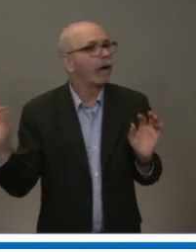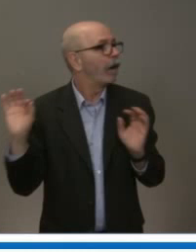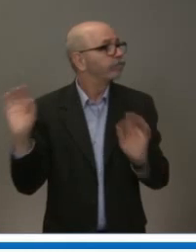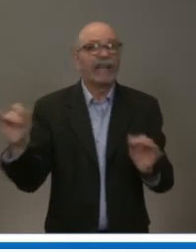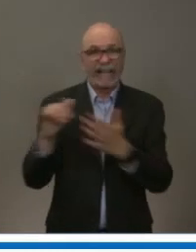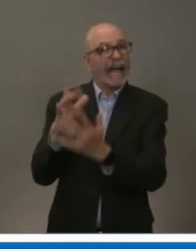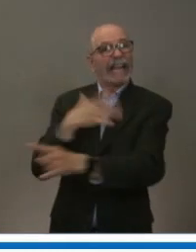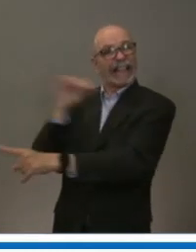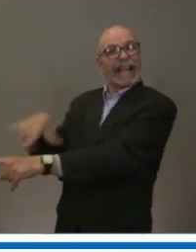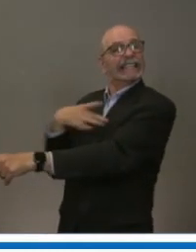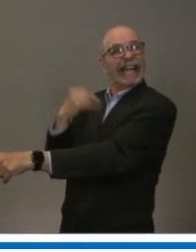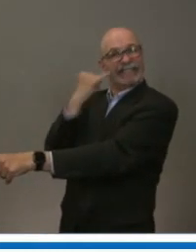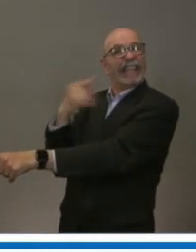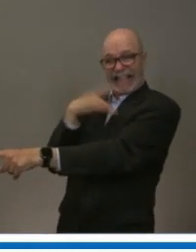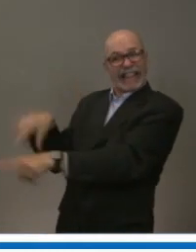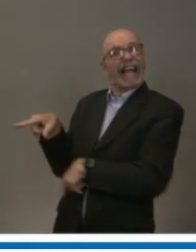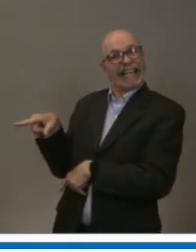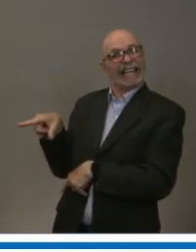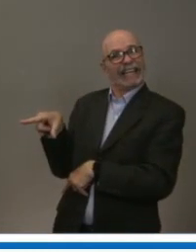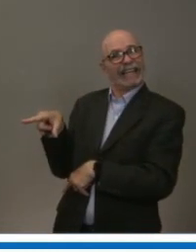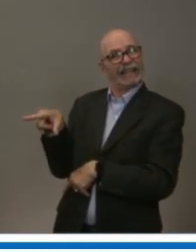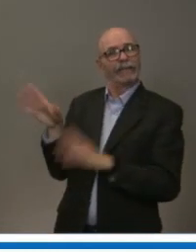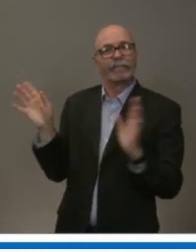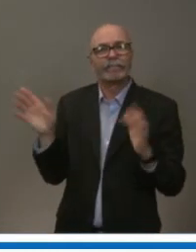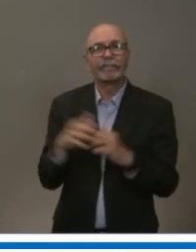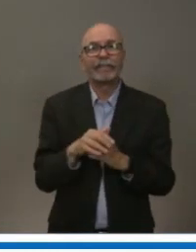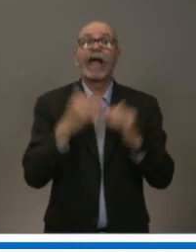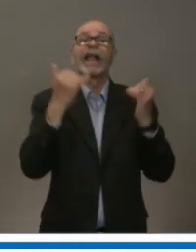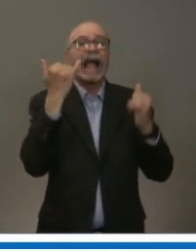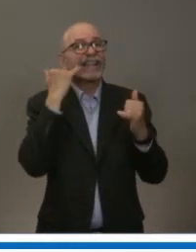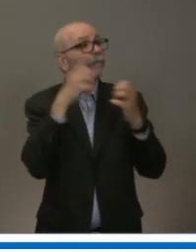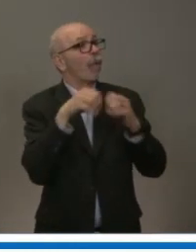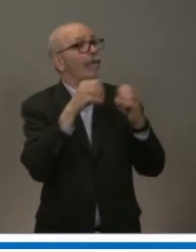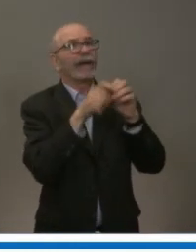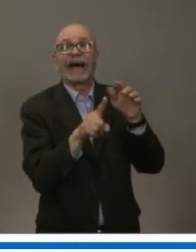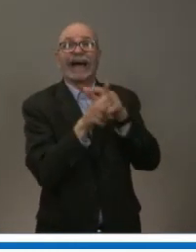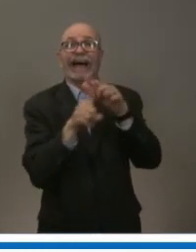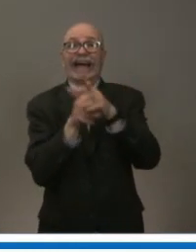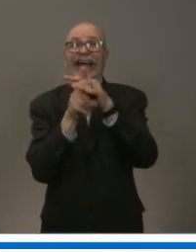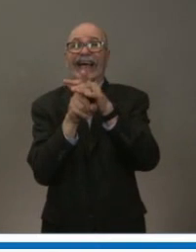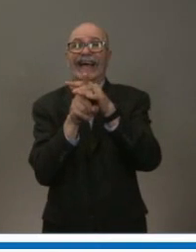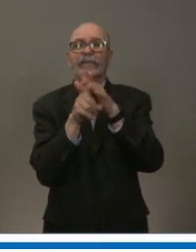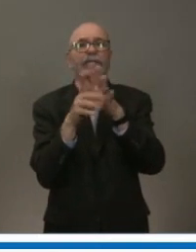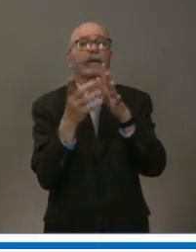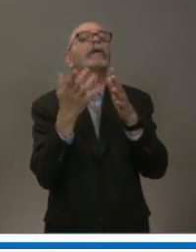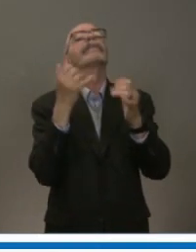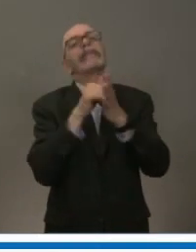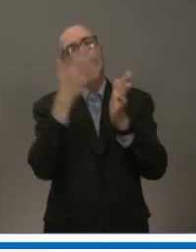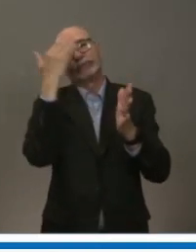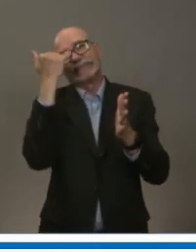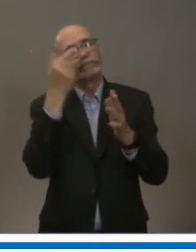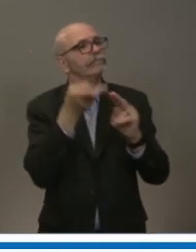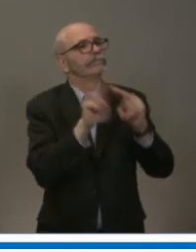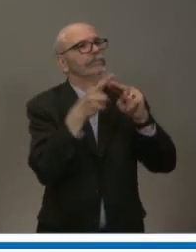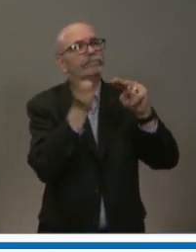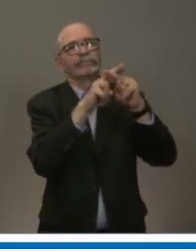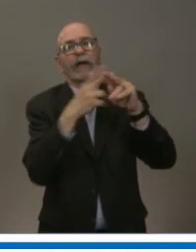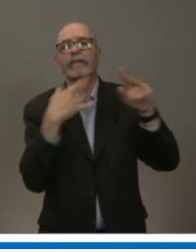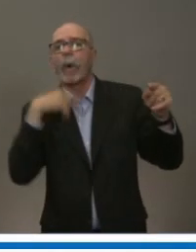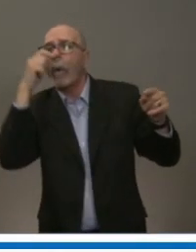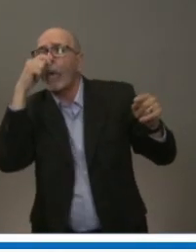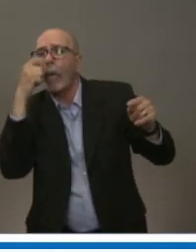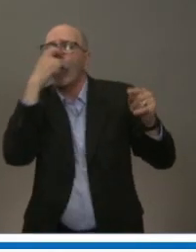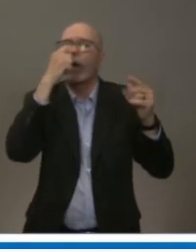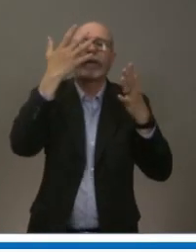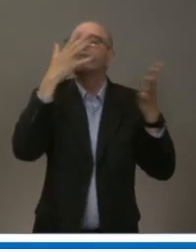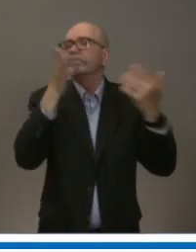is that, yes, a lot of what we're seeing, I think, is driven by our testing strategy, but it's the right strategy, and we're identifying a lot of cases